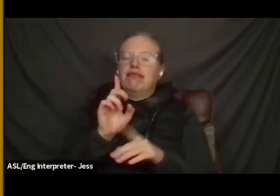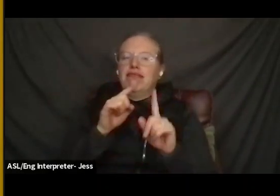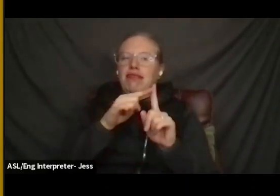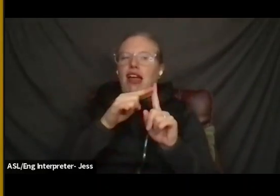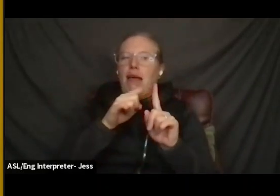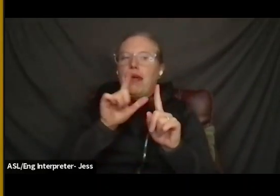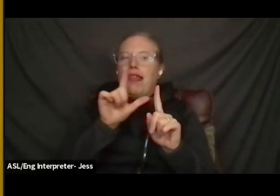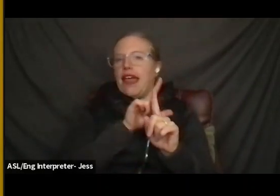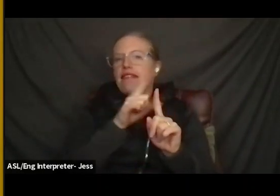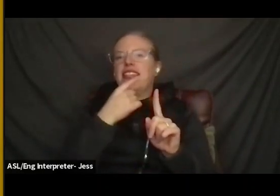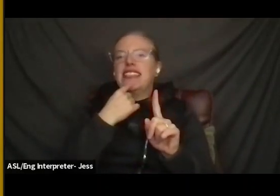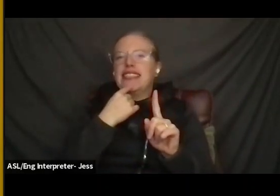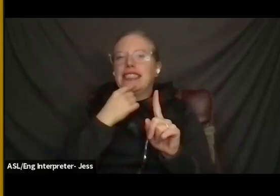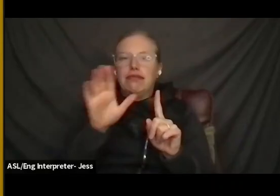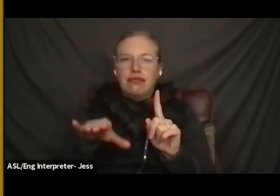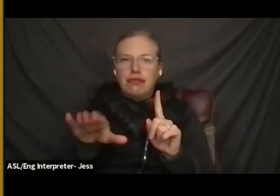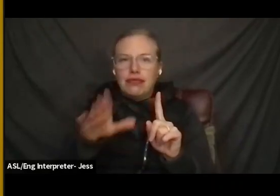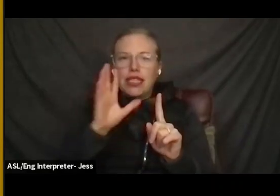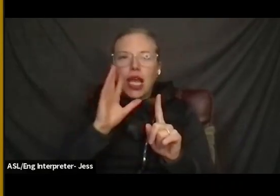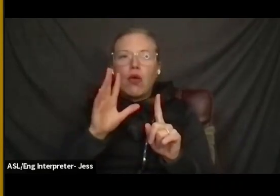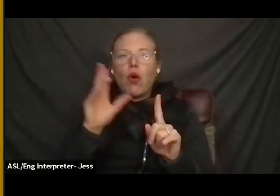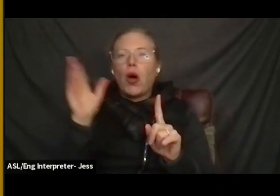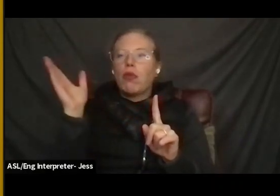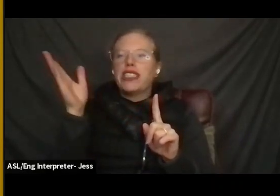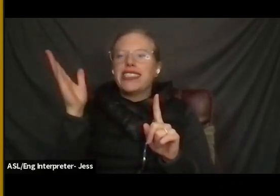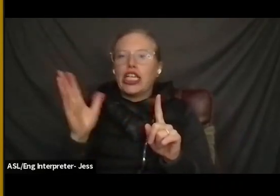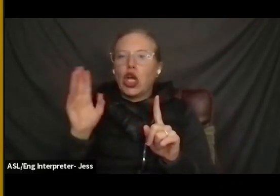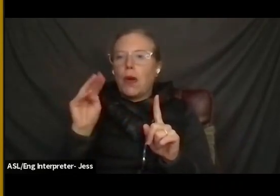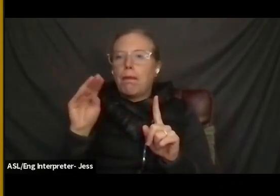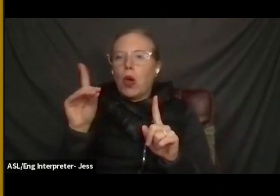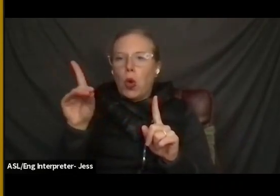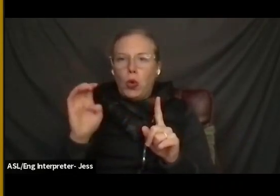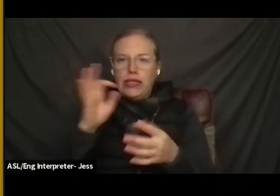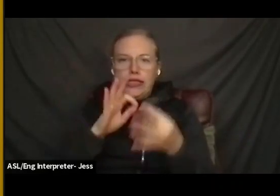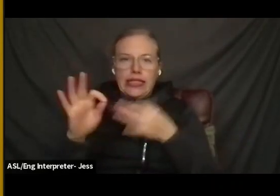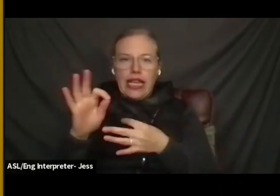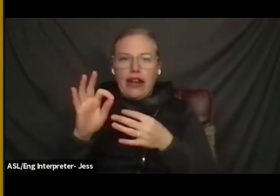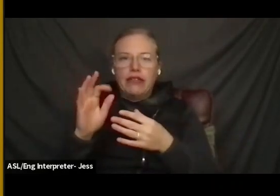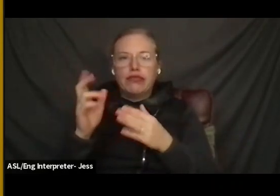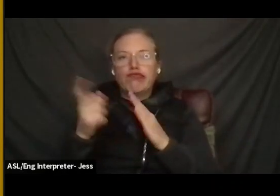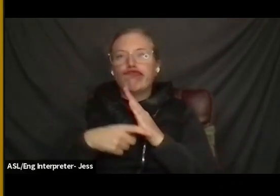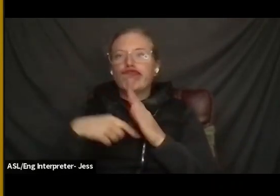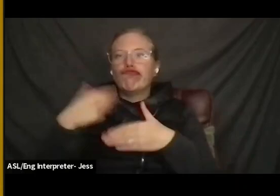says that it's gonna be a presenter